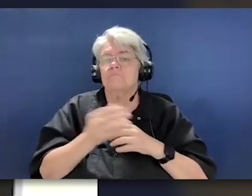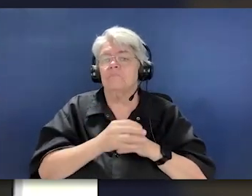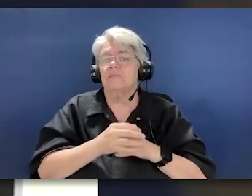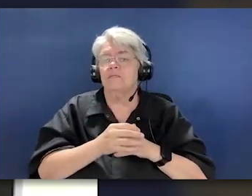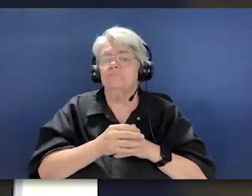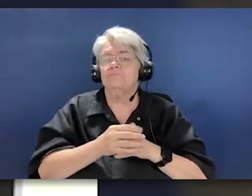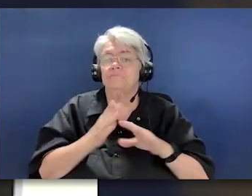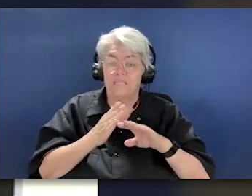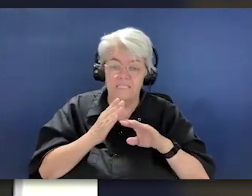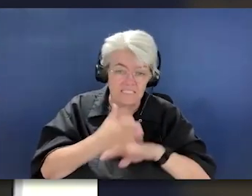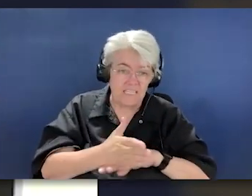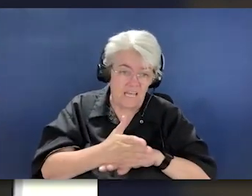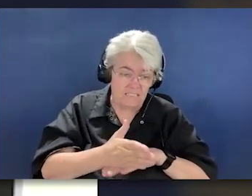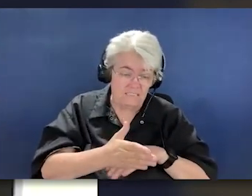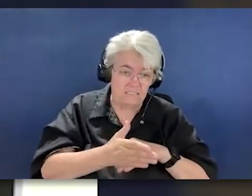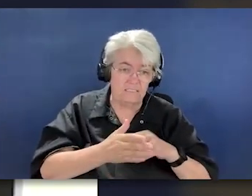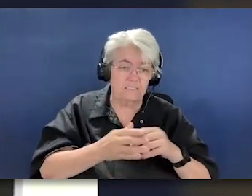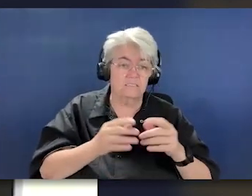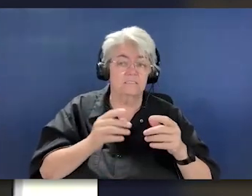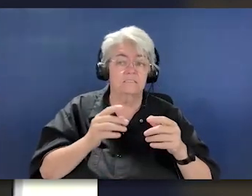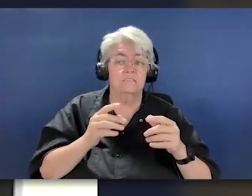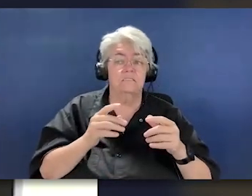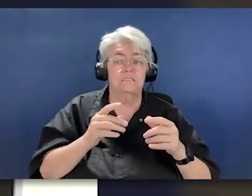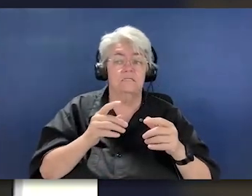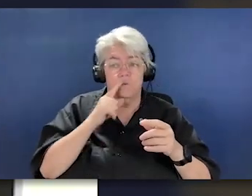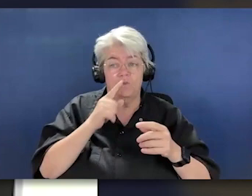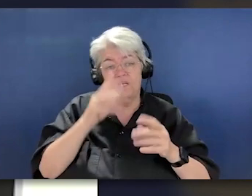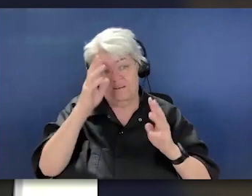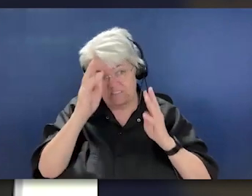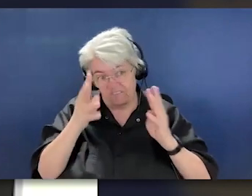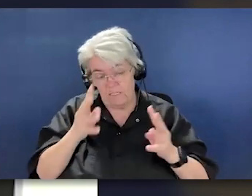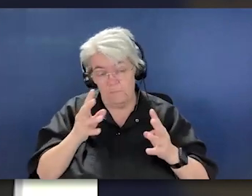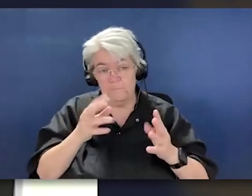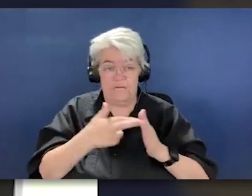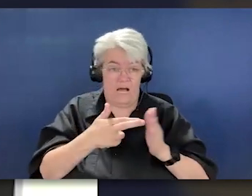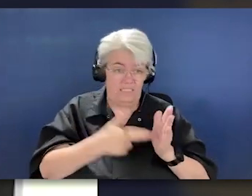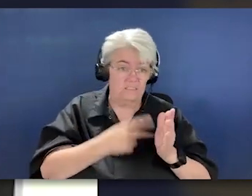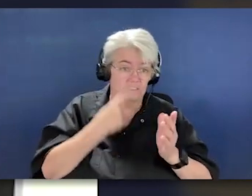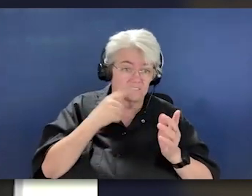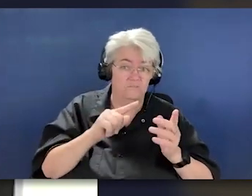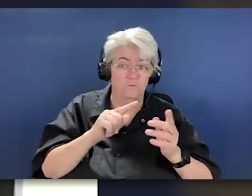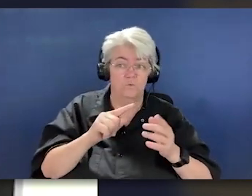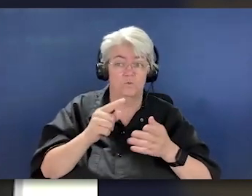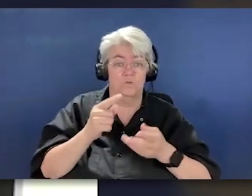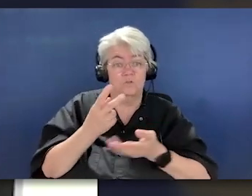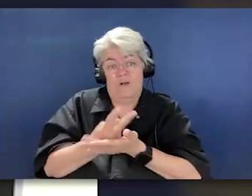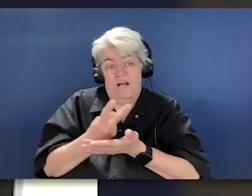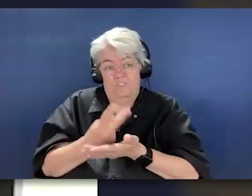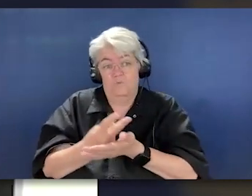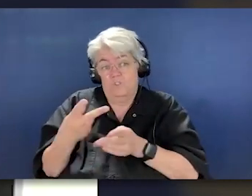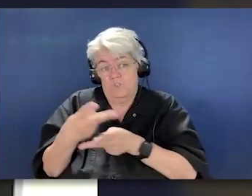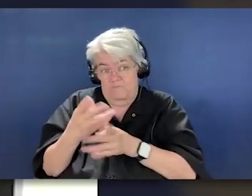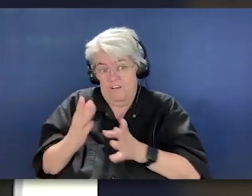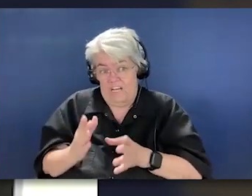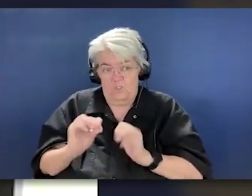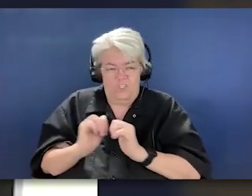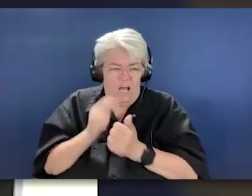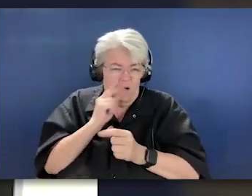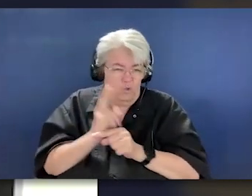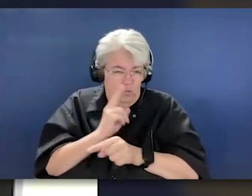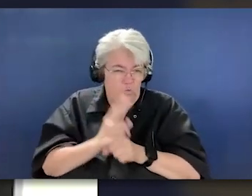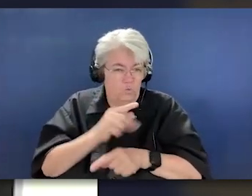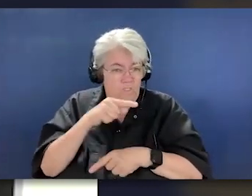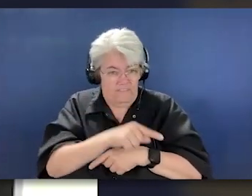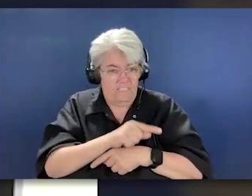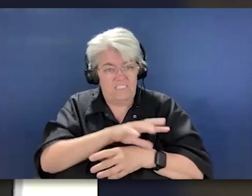Since then, we've developed guidance for graduate supervisors on the use of it in graduate studies.